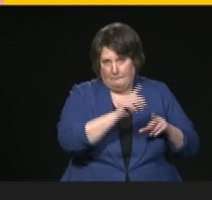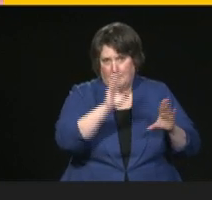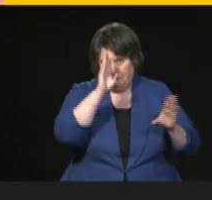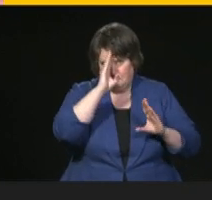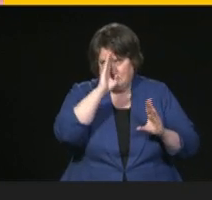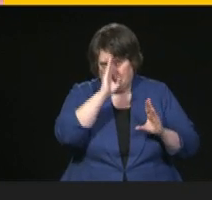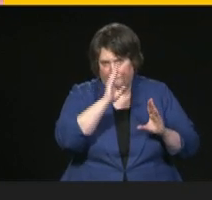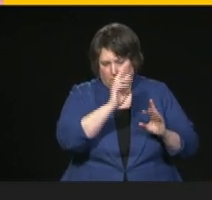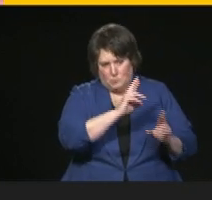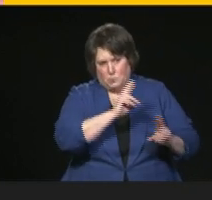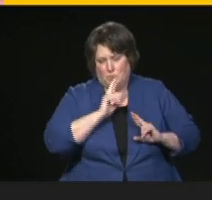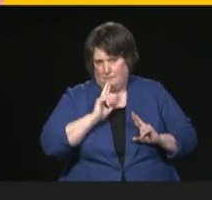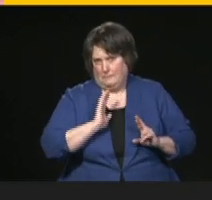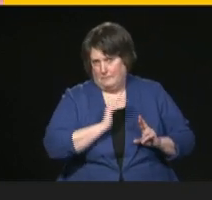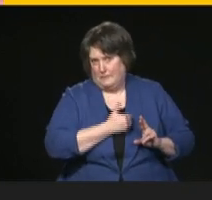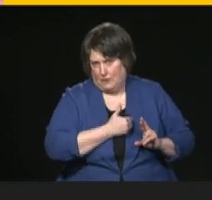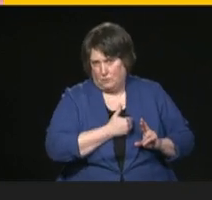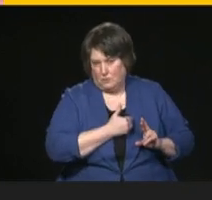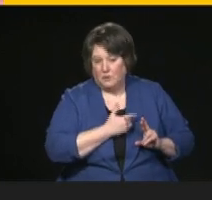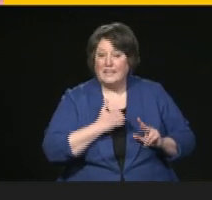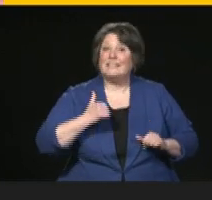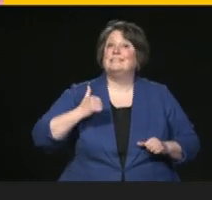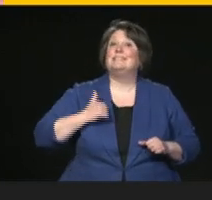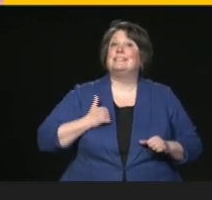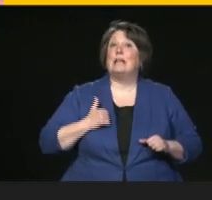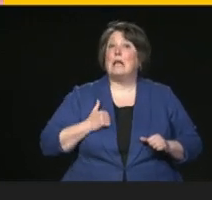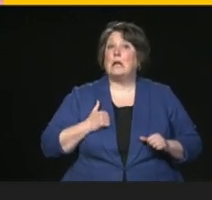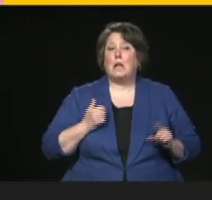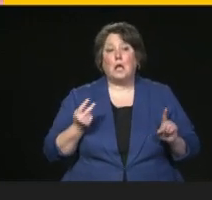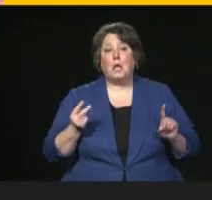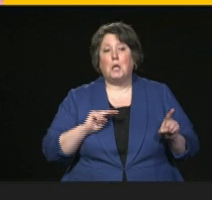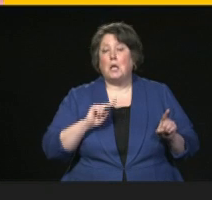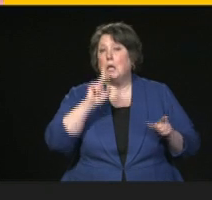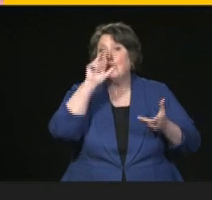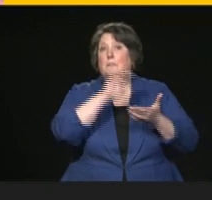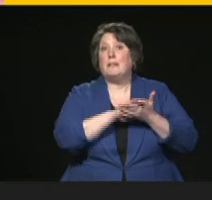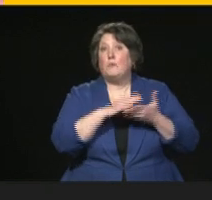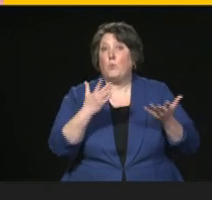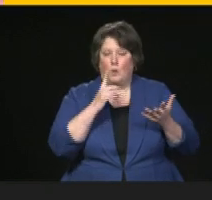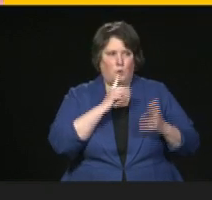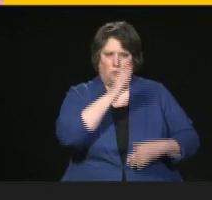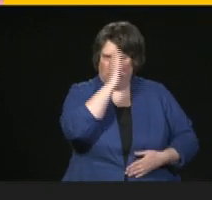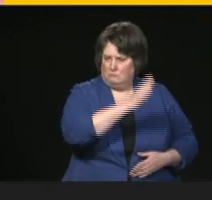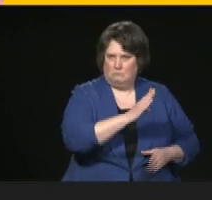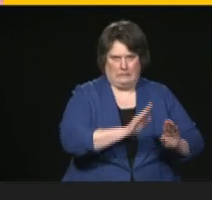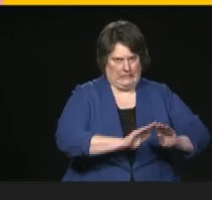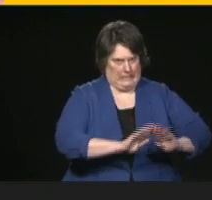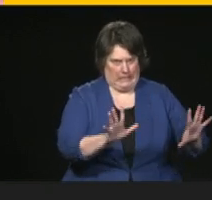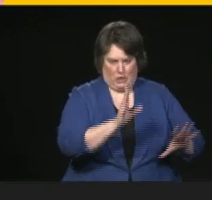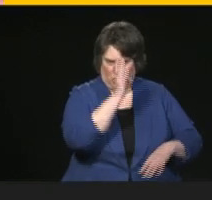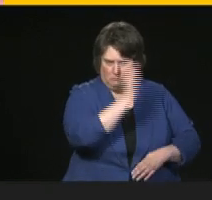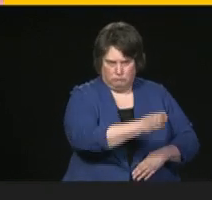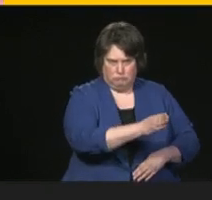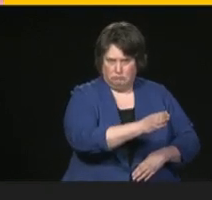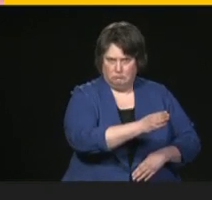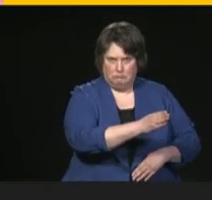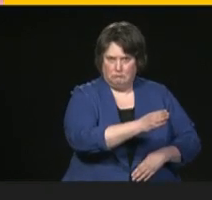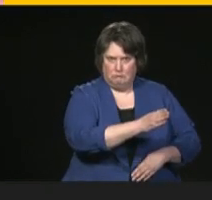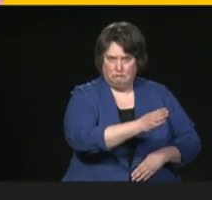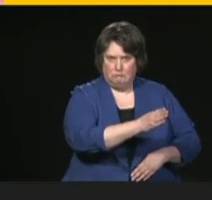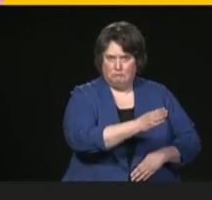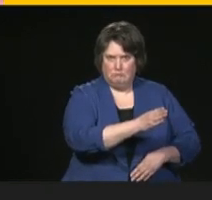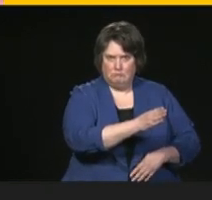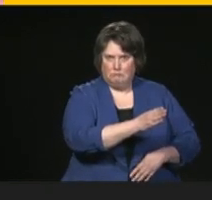Canada's position was absolutely clear and strong. We